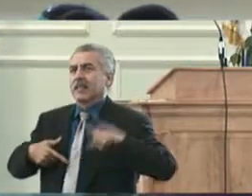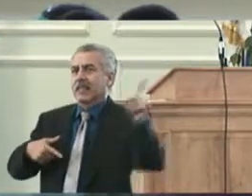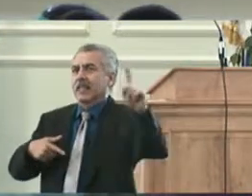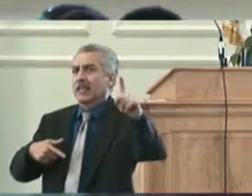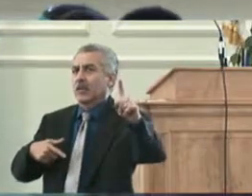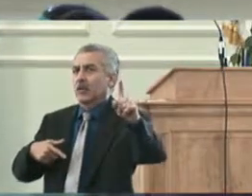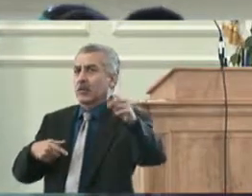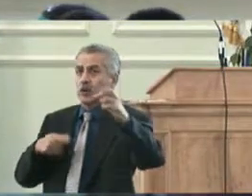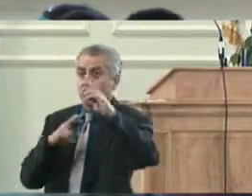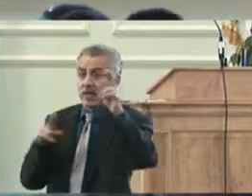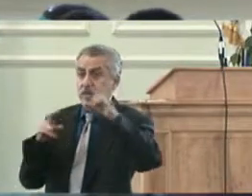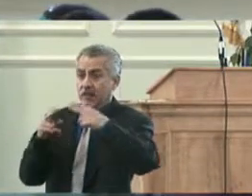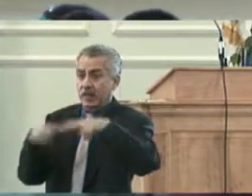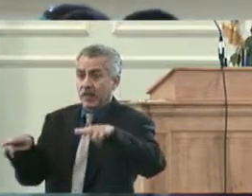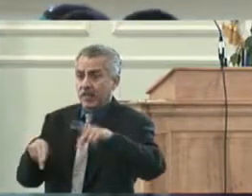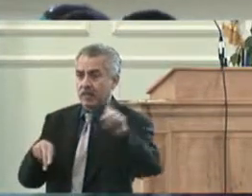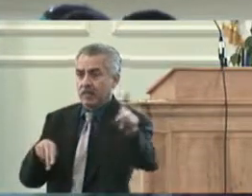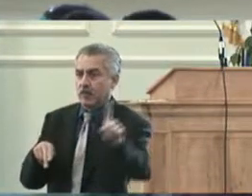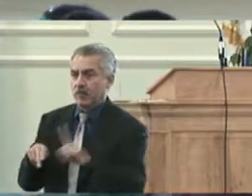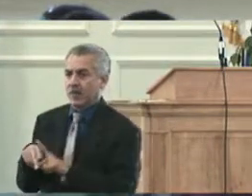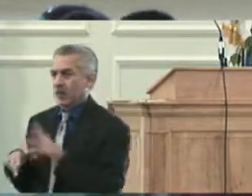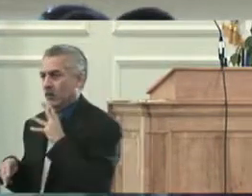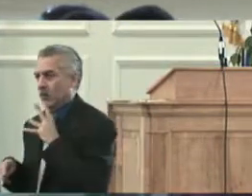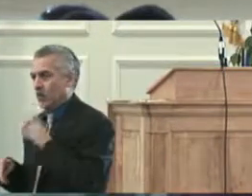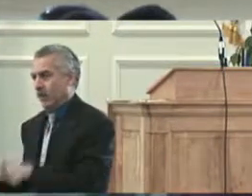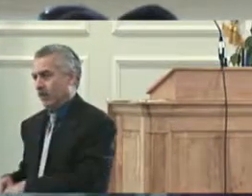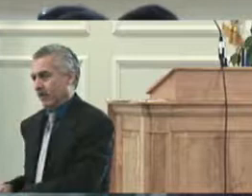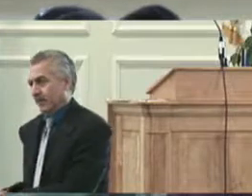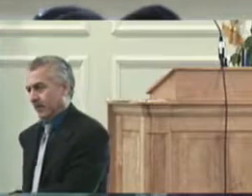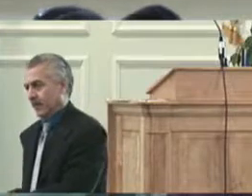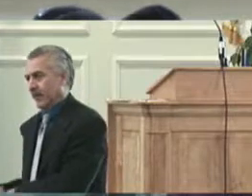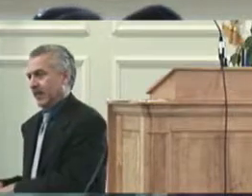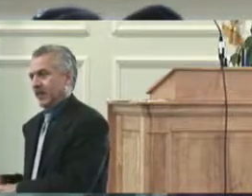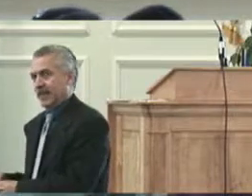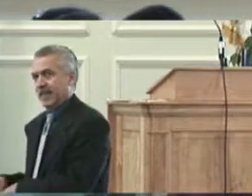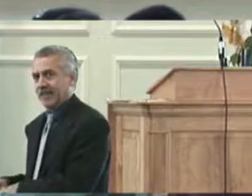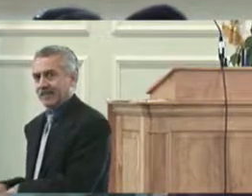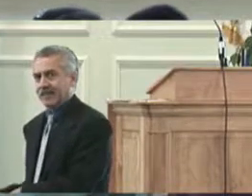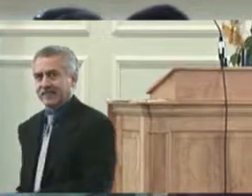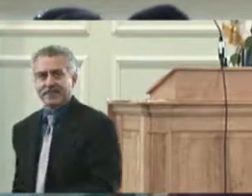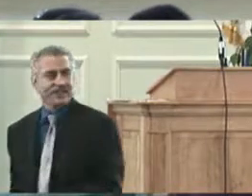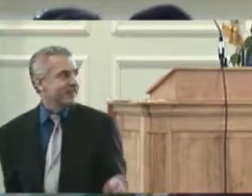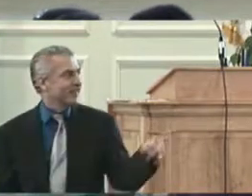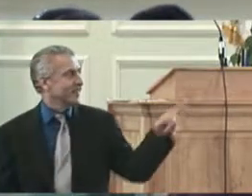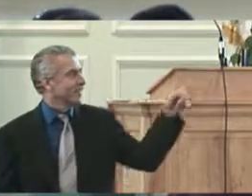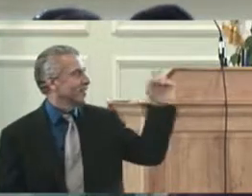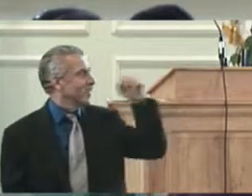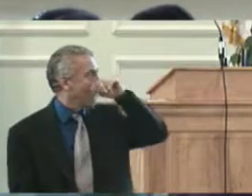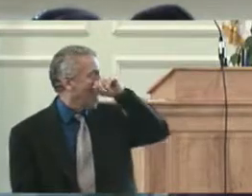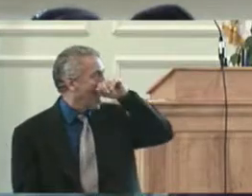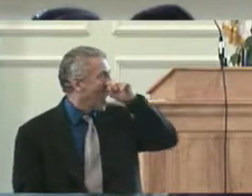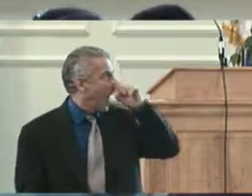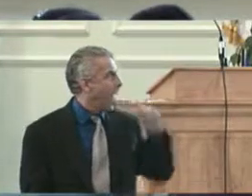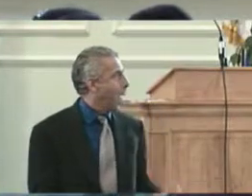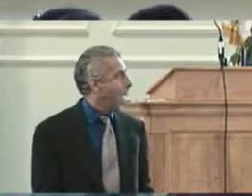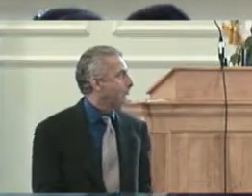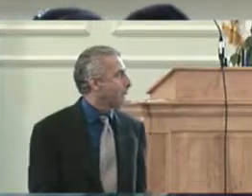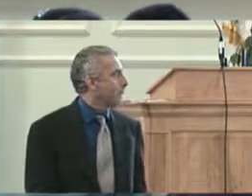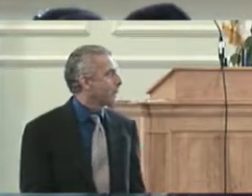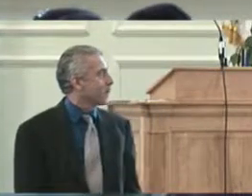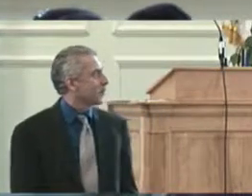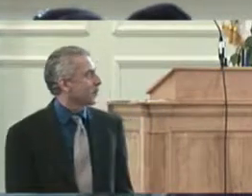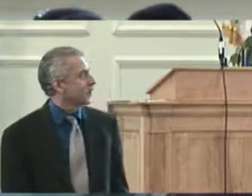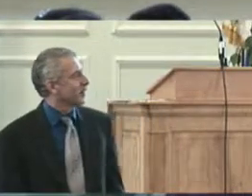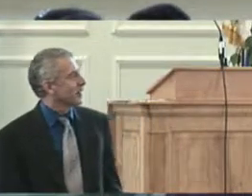That is the fire red water mite. I've never heard of that one before. Those are